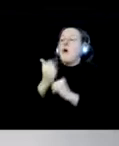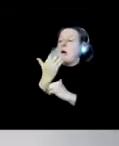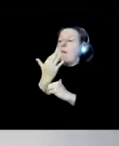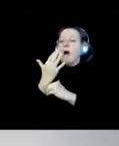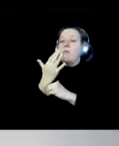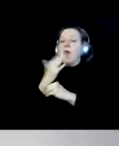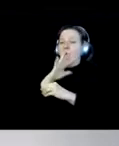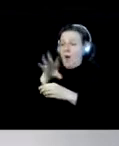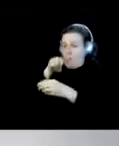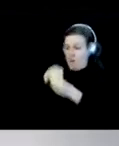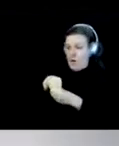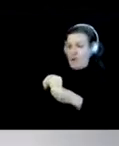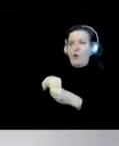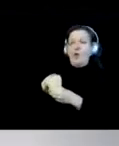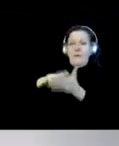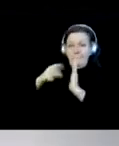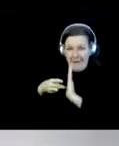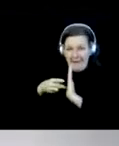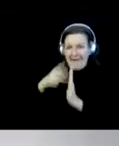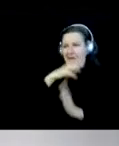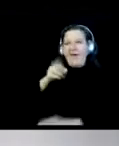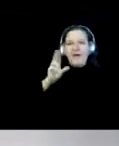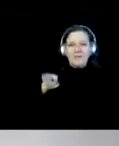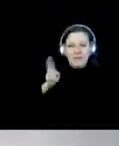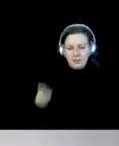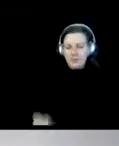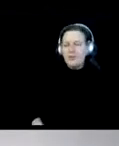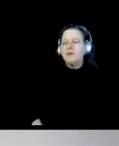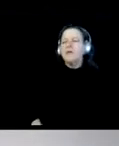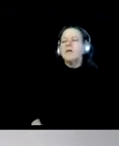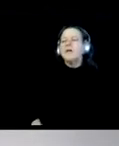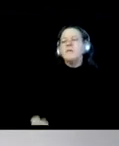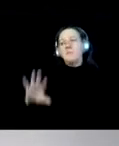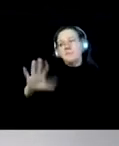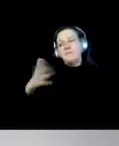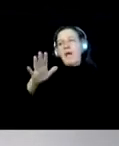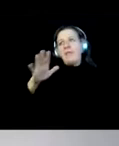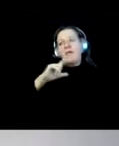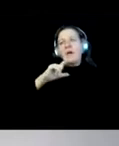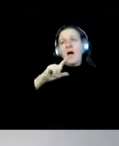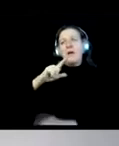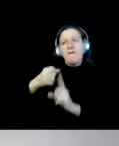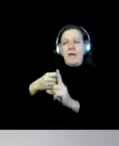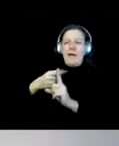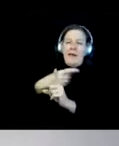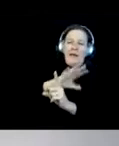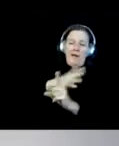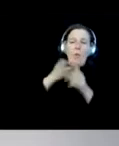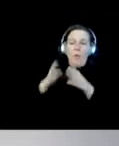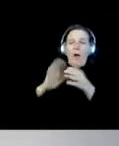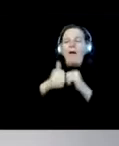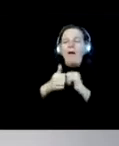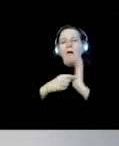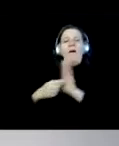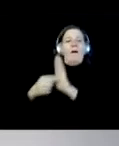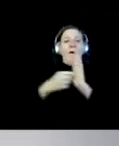and history. And then kind of in an ancillary way, how all these markers of like